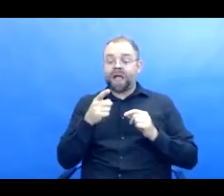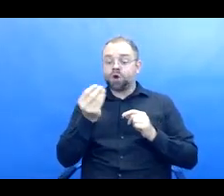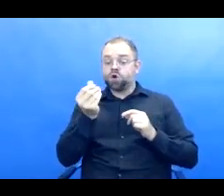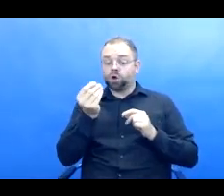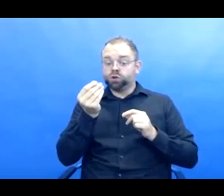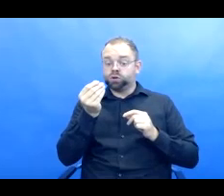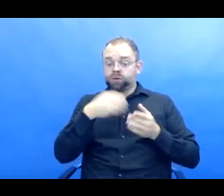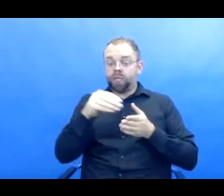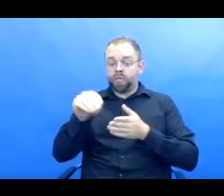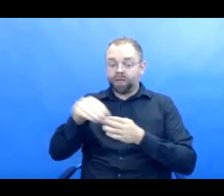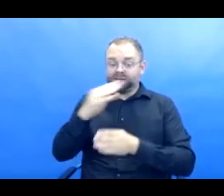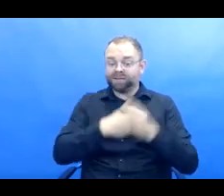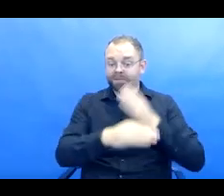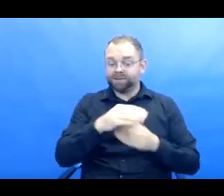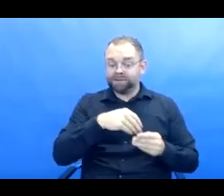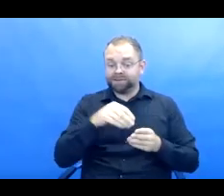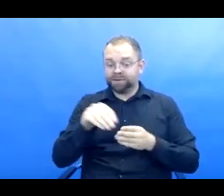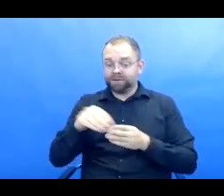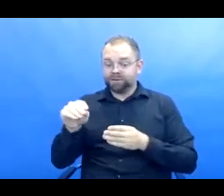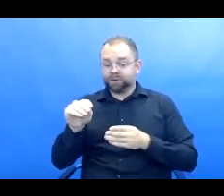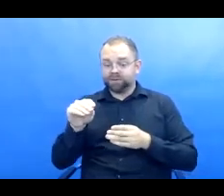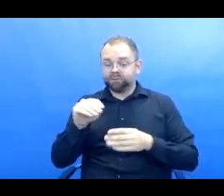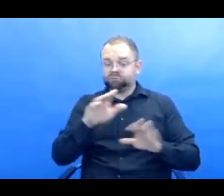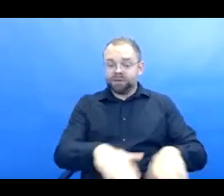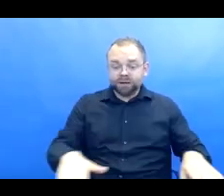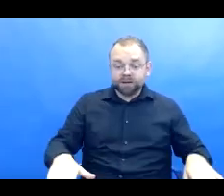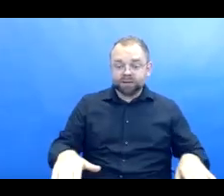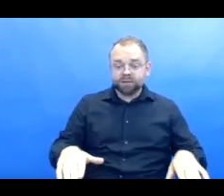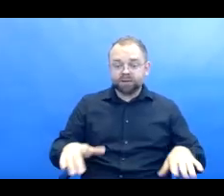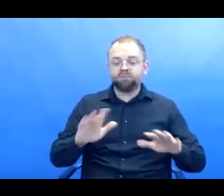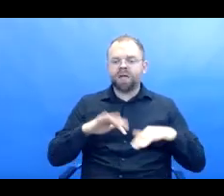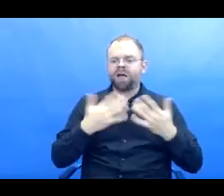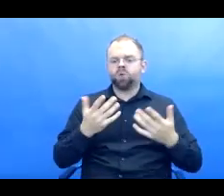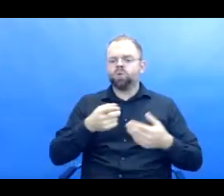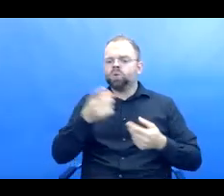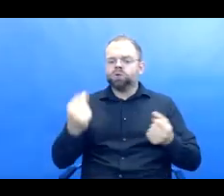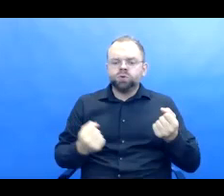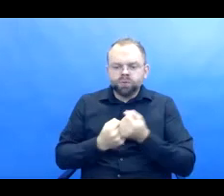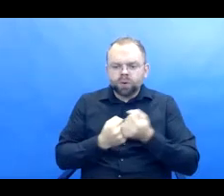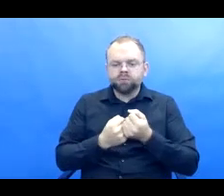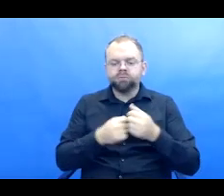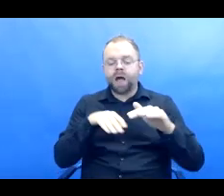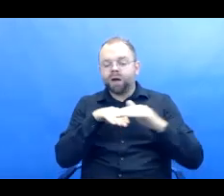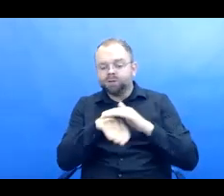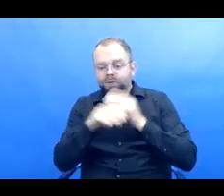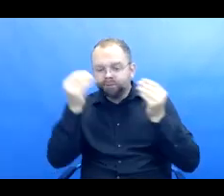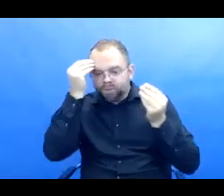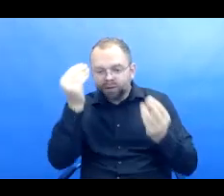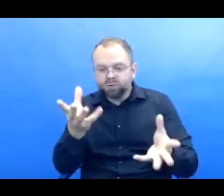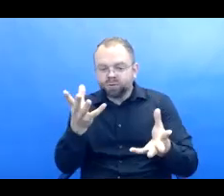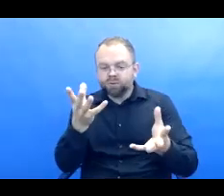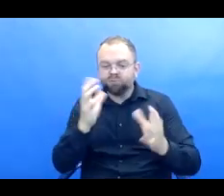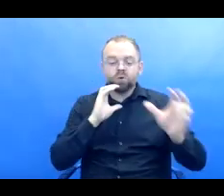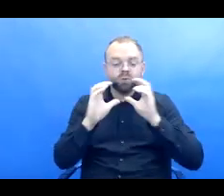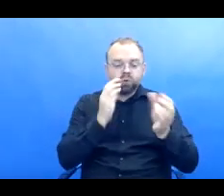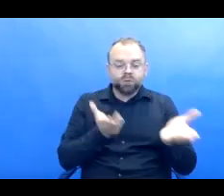on persons with disability at all levels, and ensure availability of community-based rehabilitation services.